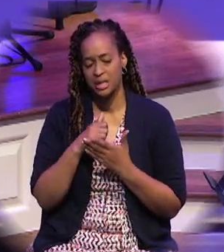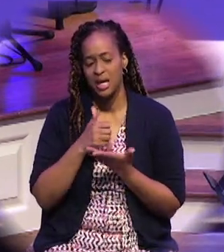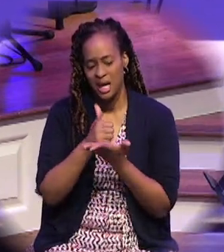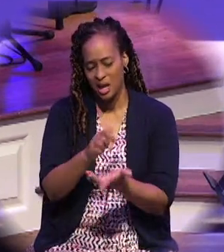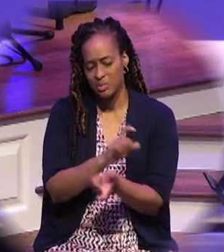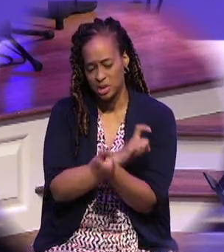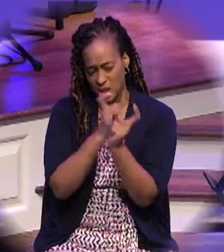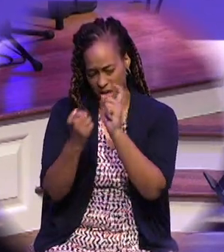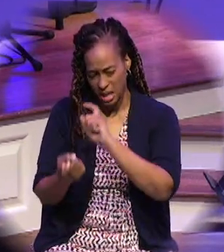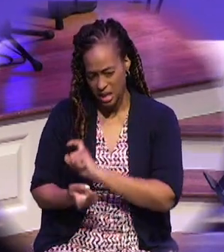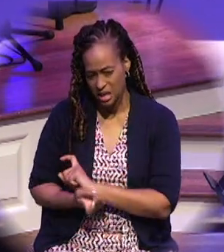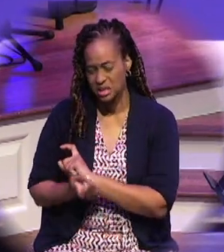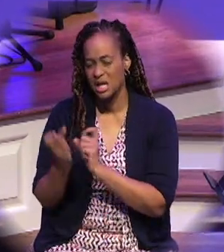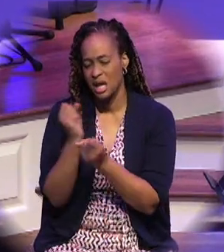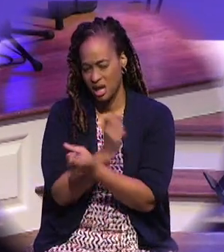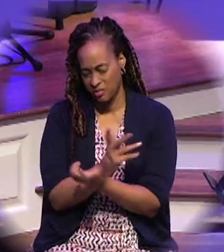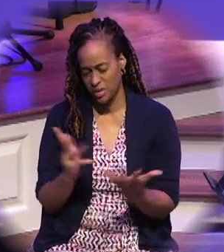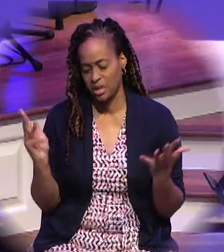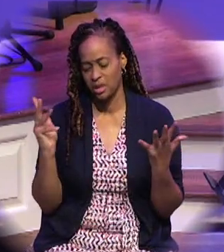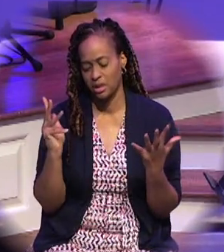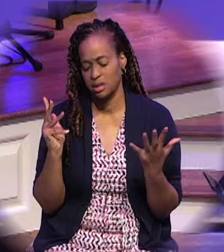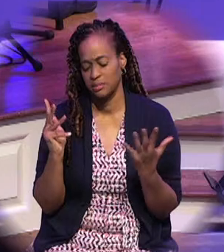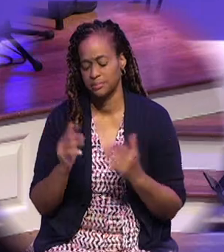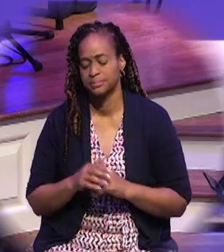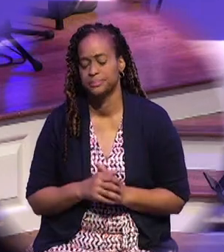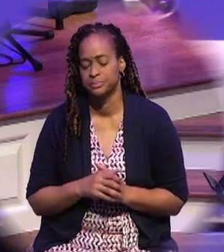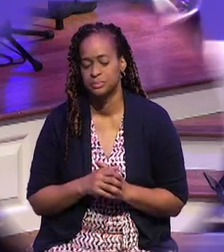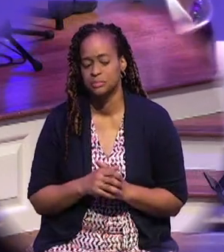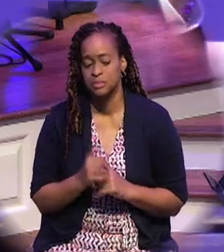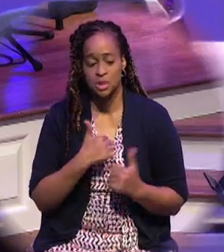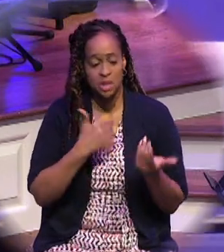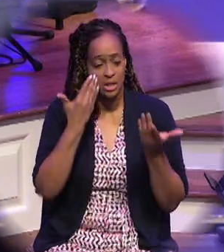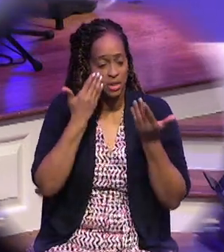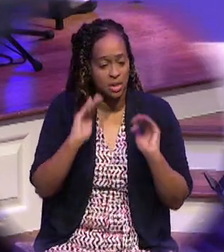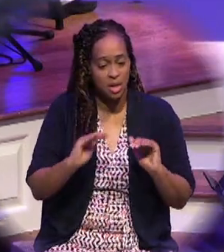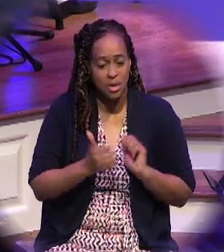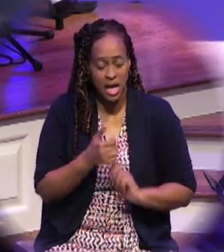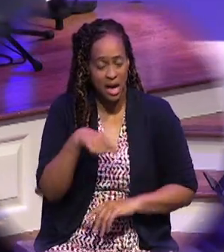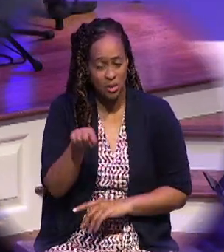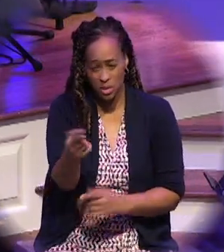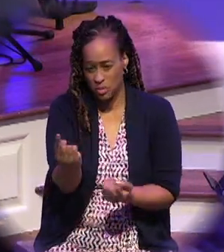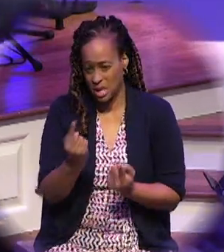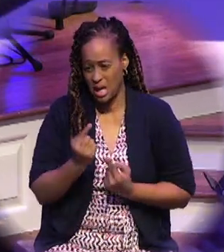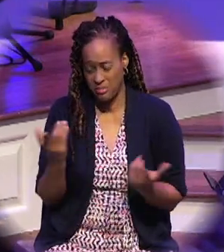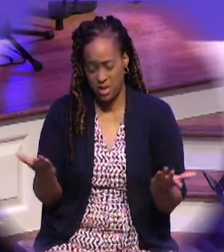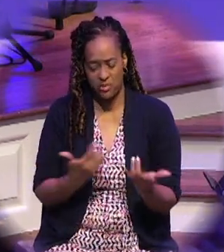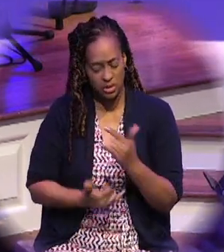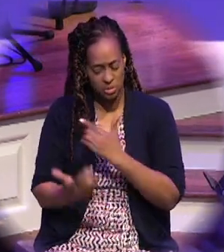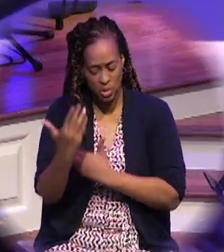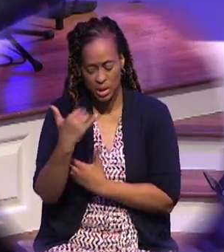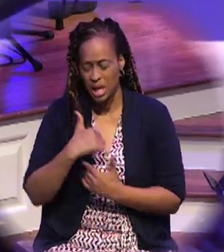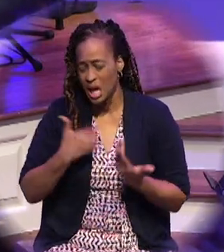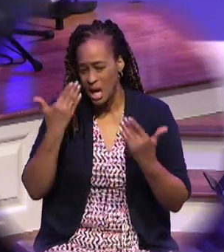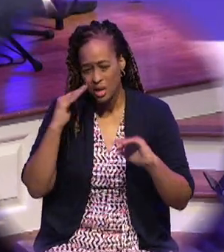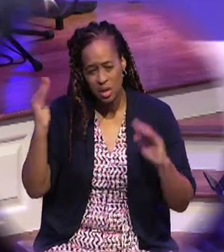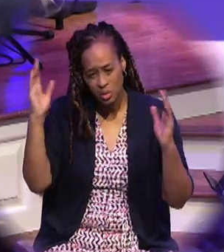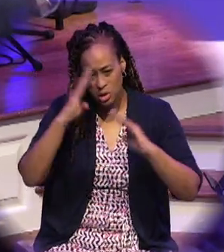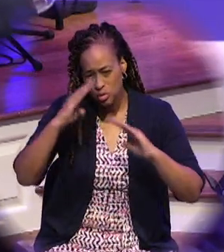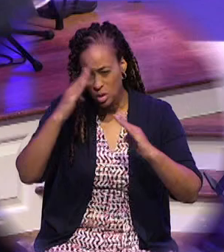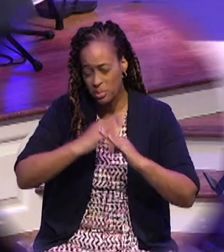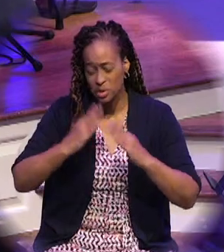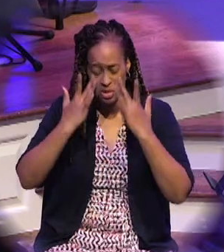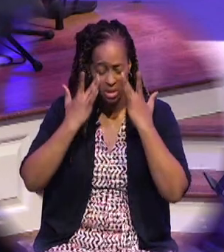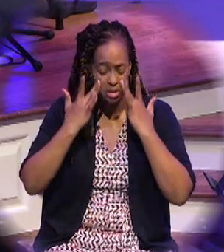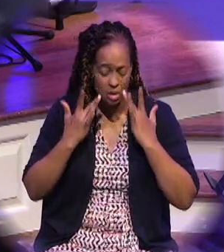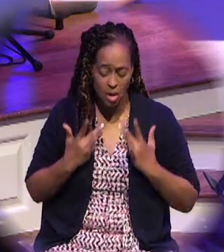changed everything. And so I don't know how you came in this morning. I don't know what troubles and